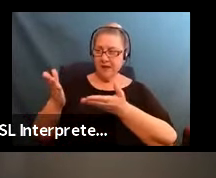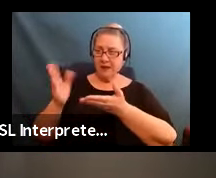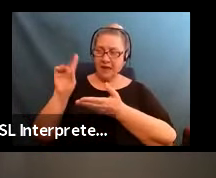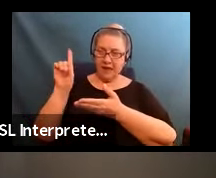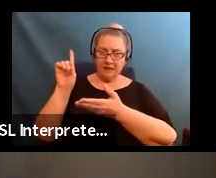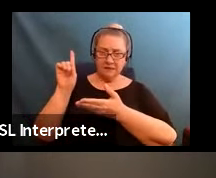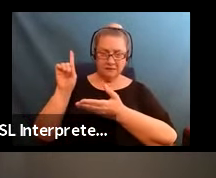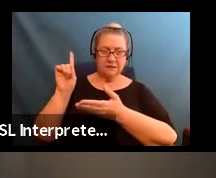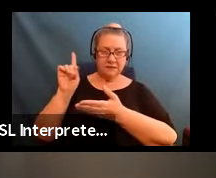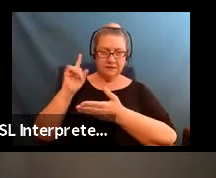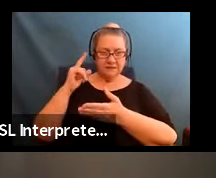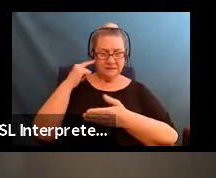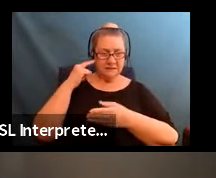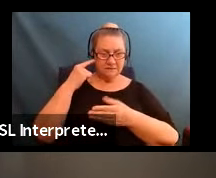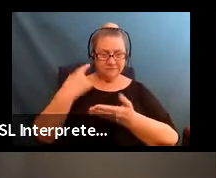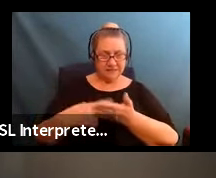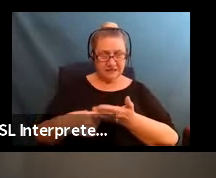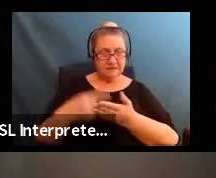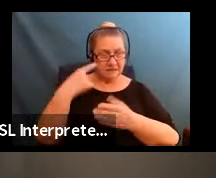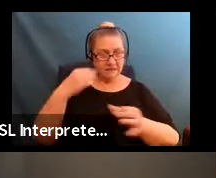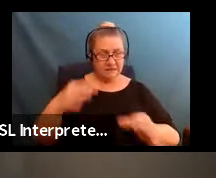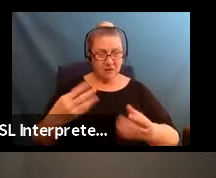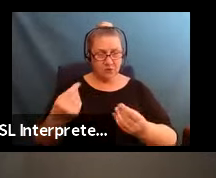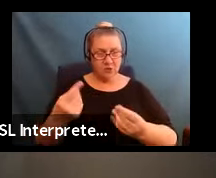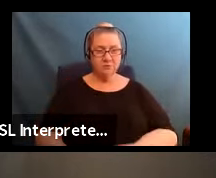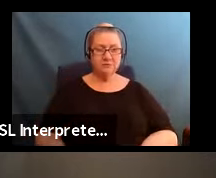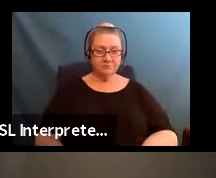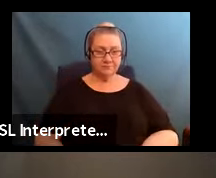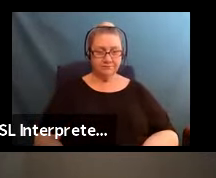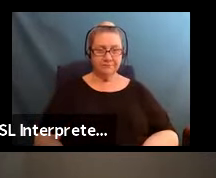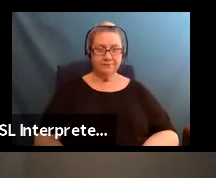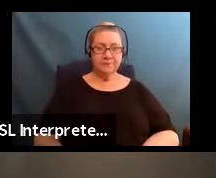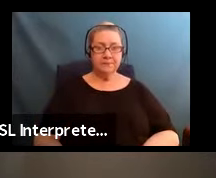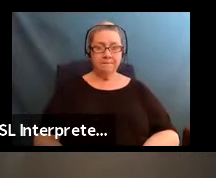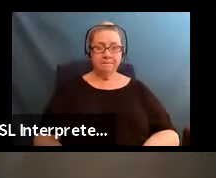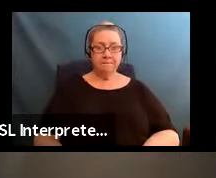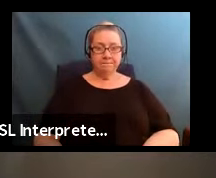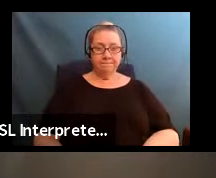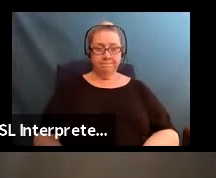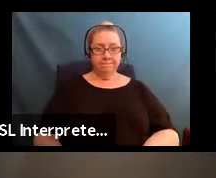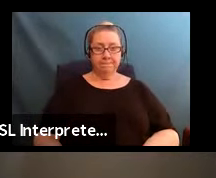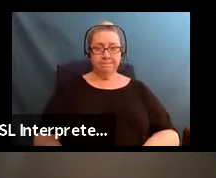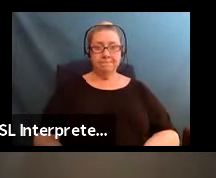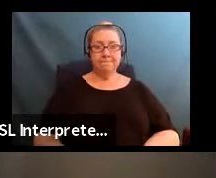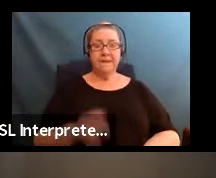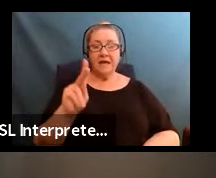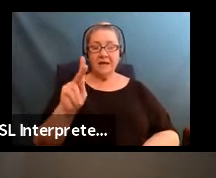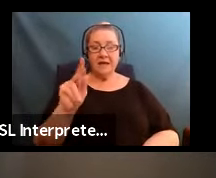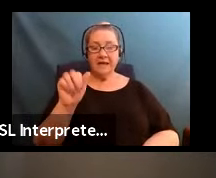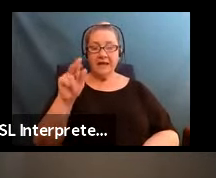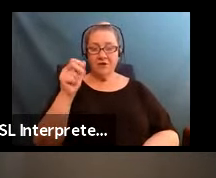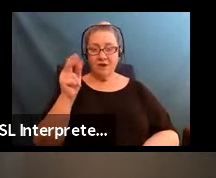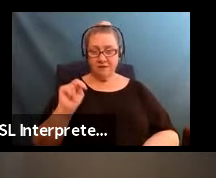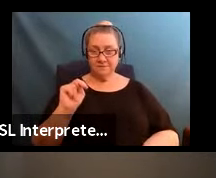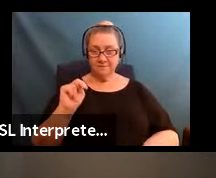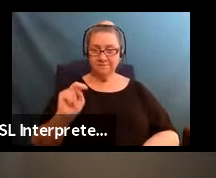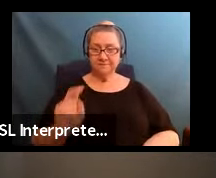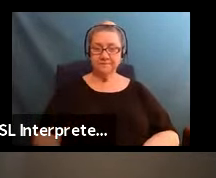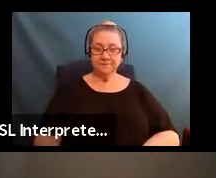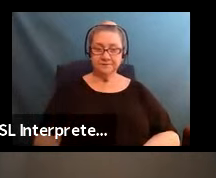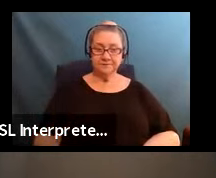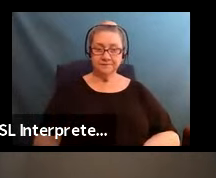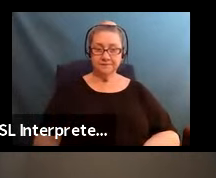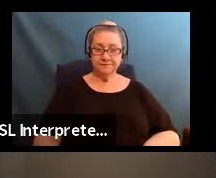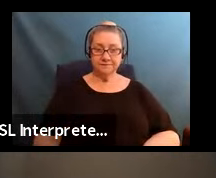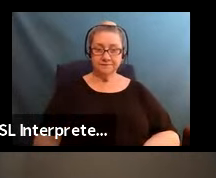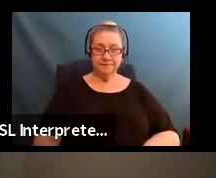to do. Thanks, Anthony. And Karen, let's go to you, and then we'll go to Maria, and then to Esther. We'll see